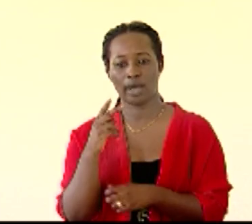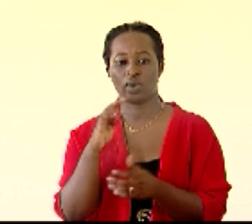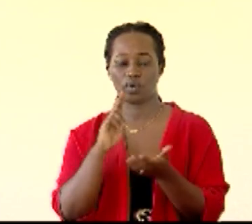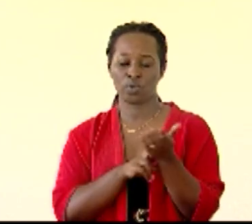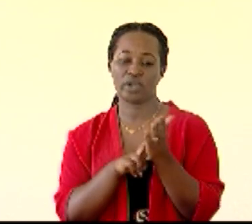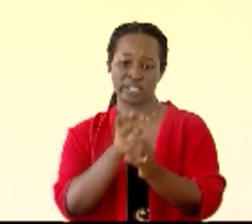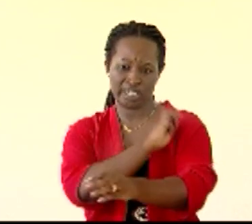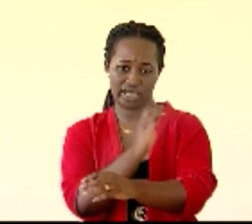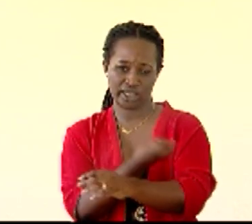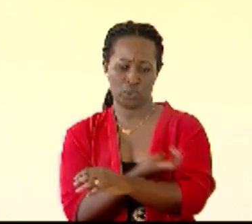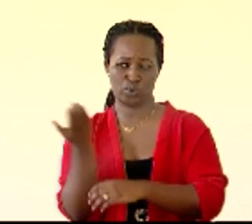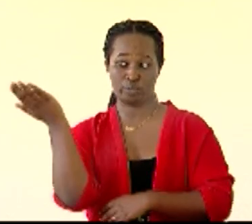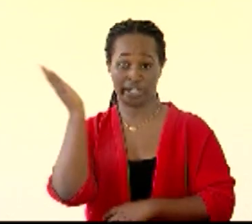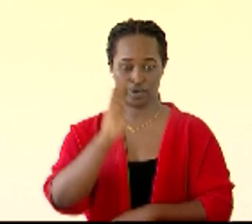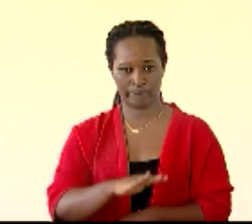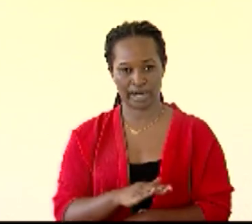to bring it back.